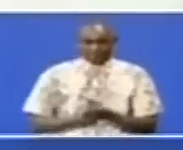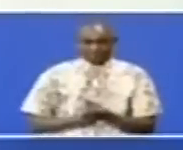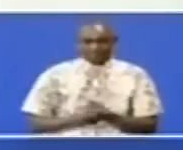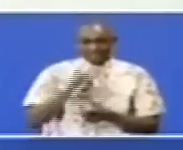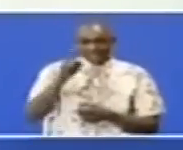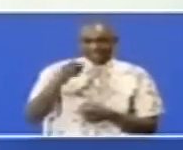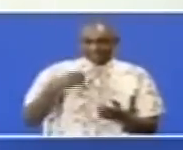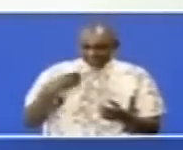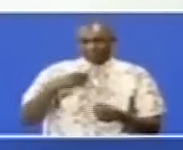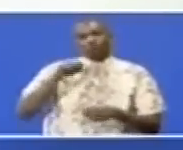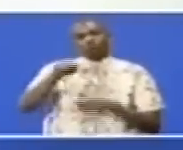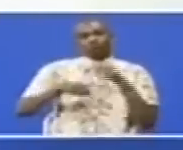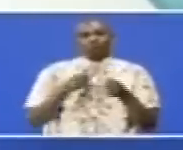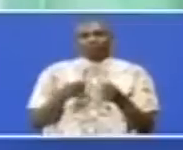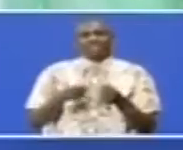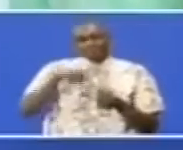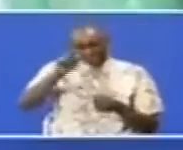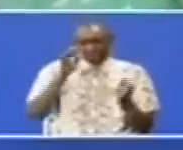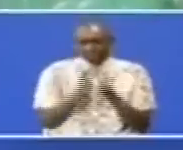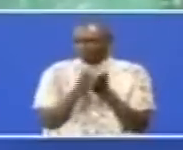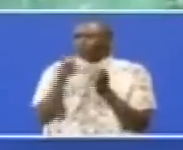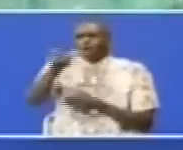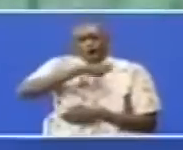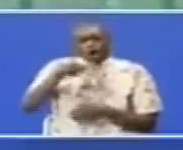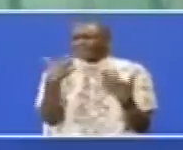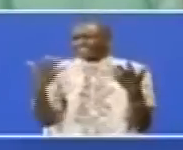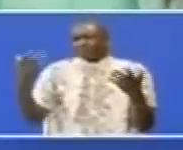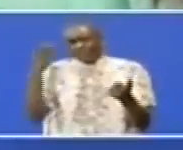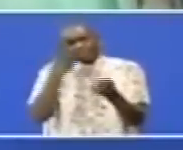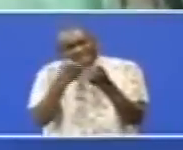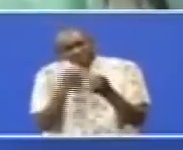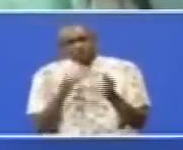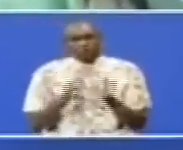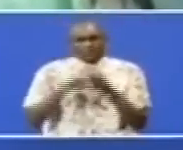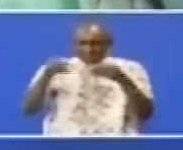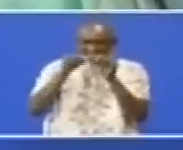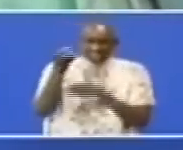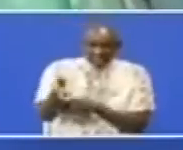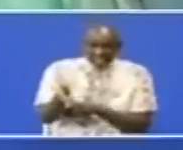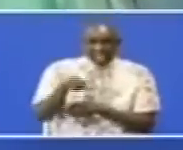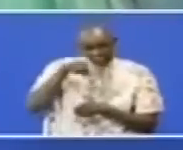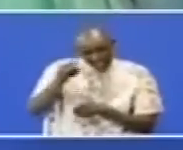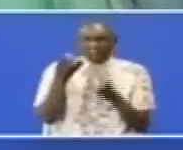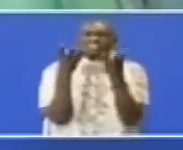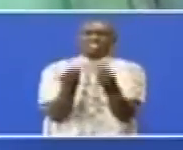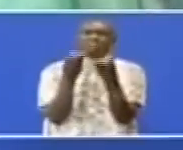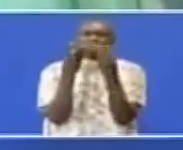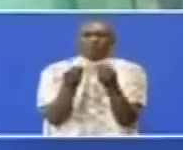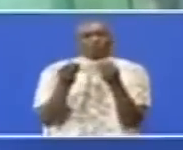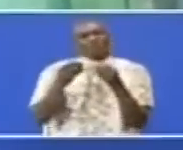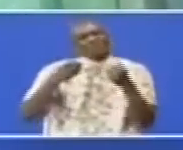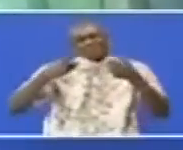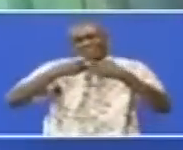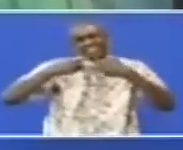clothes, the weight becomes somewhat heavier. Made from locally available metal, plastic, rope and wood, it employs simple principles of